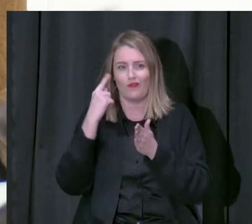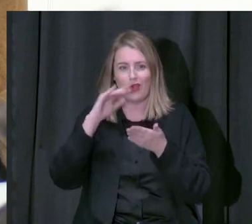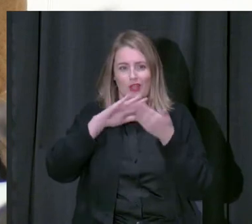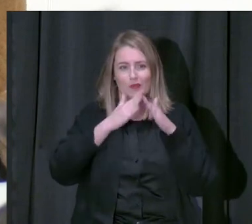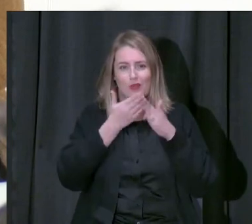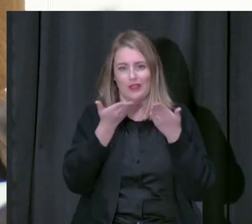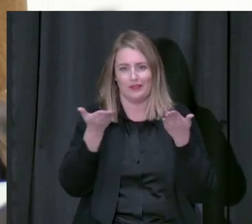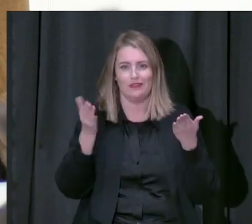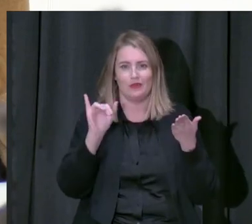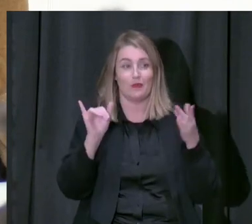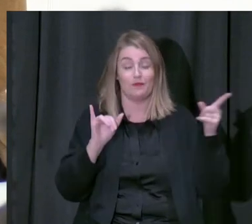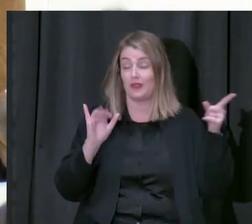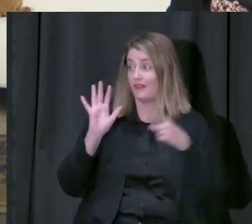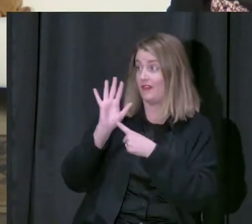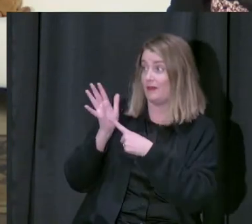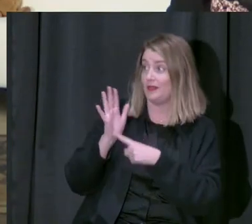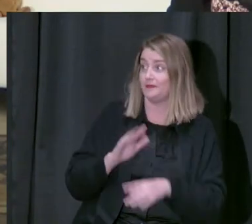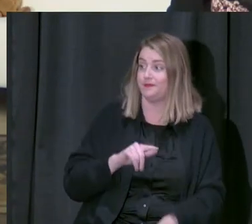well.